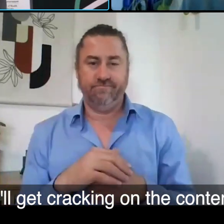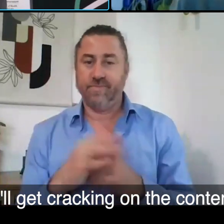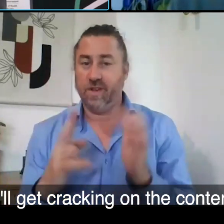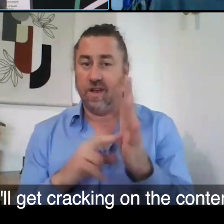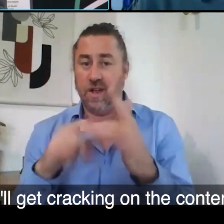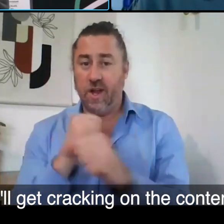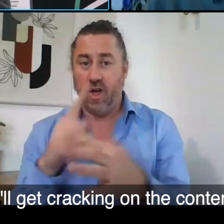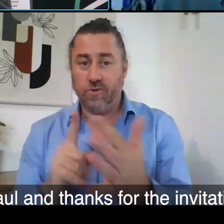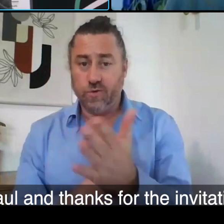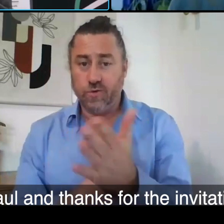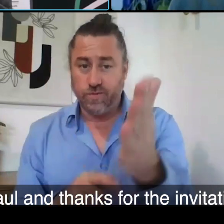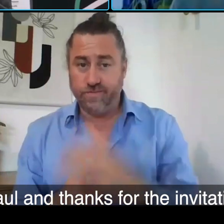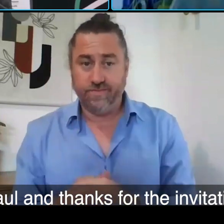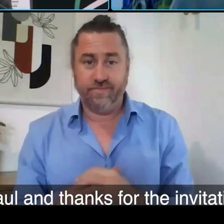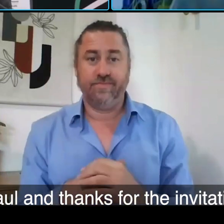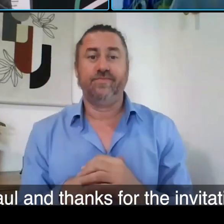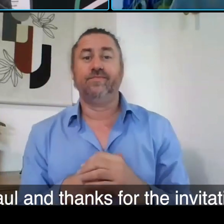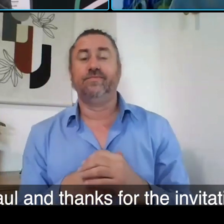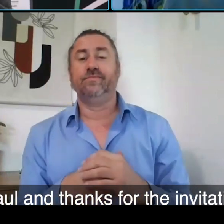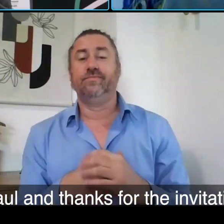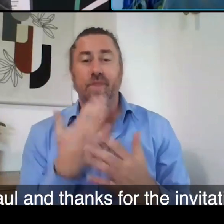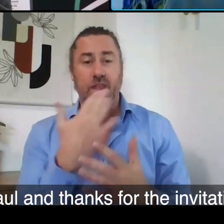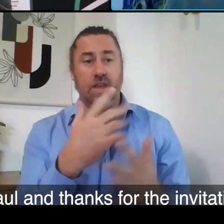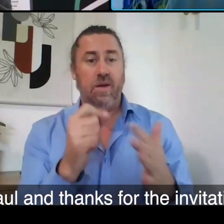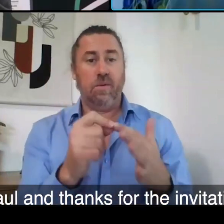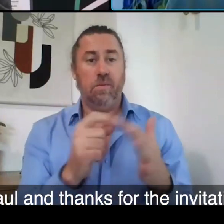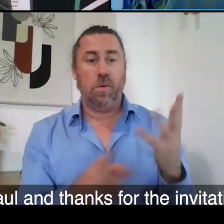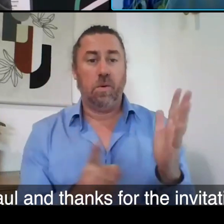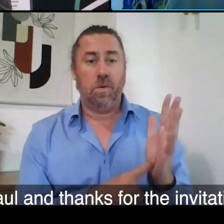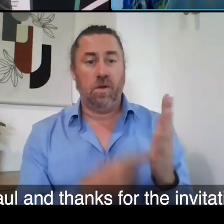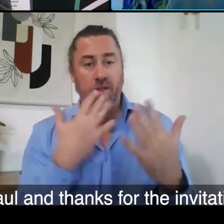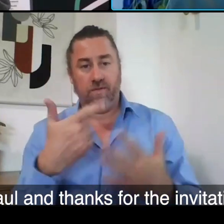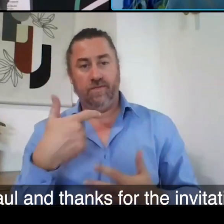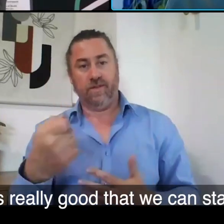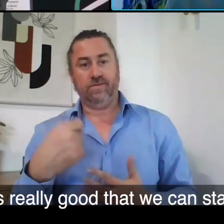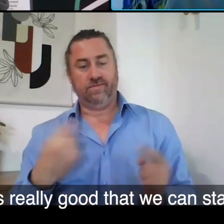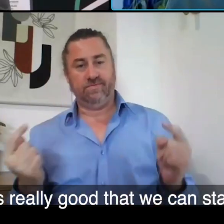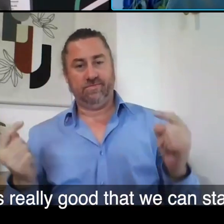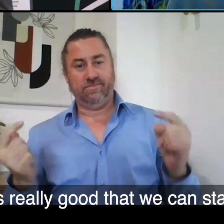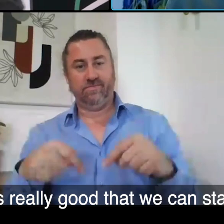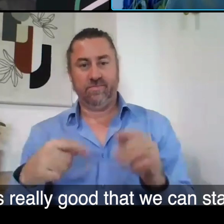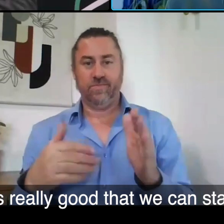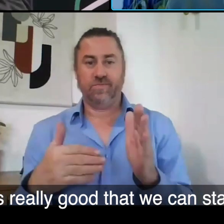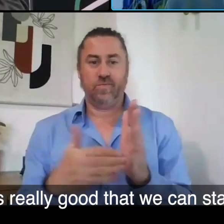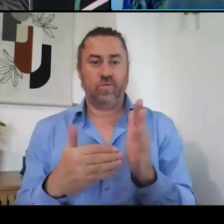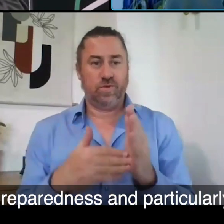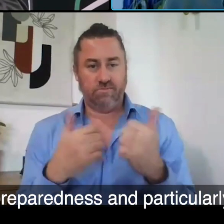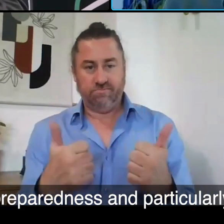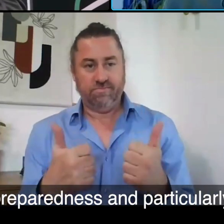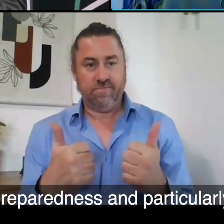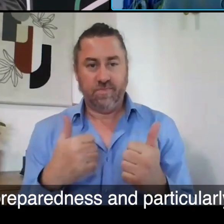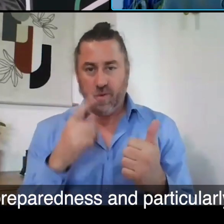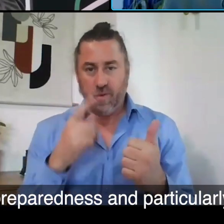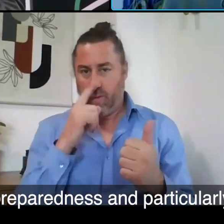Nigel. Yeah, no, thanks, Paul, and thanks for the invitation to join today. I think it's really good that we can start talk